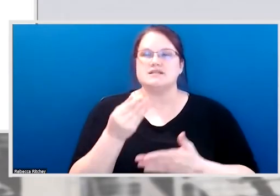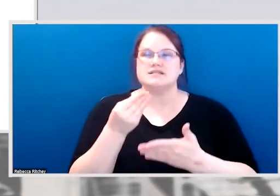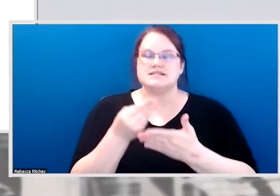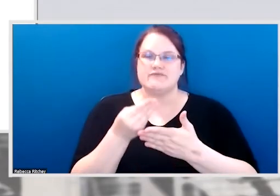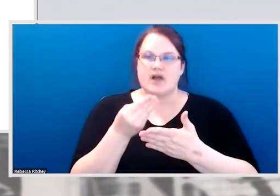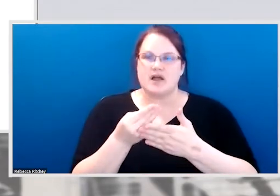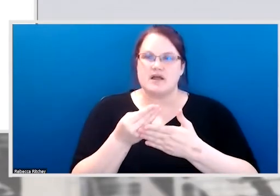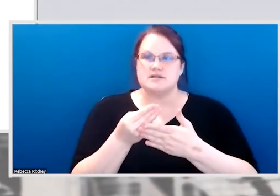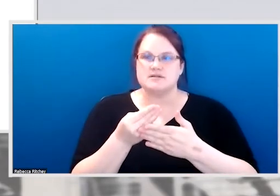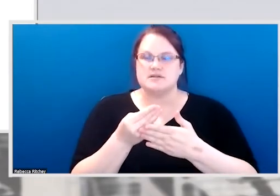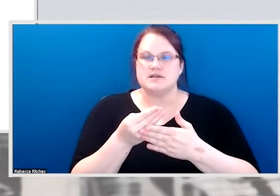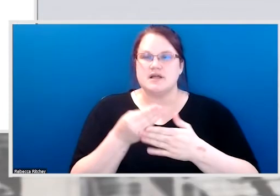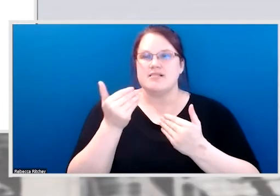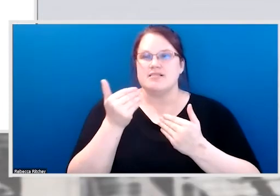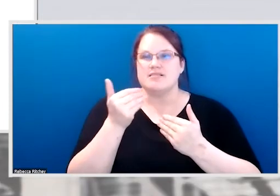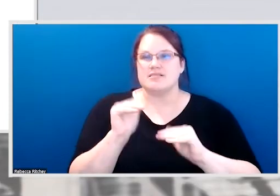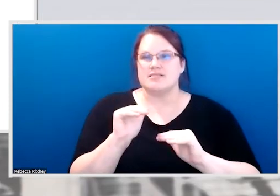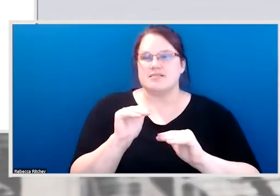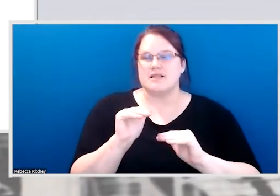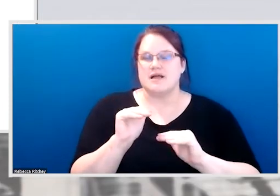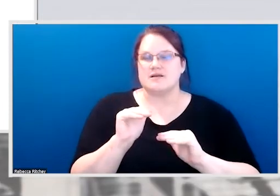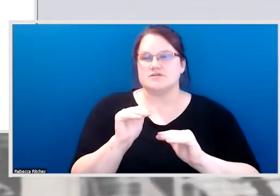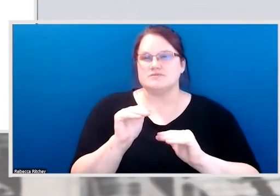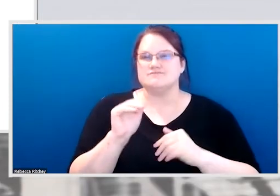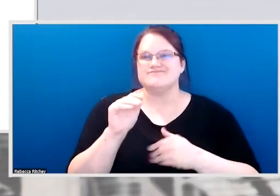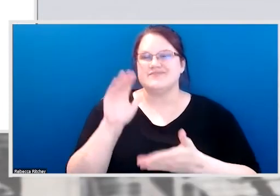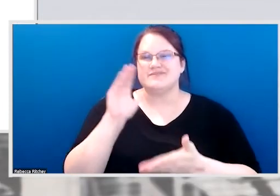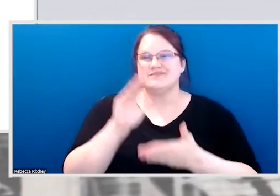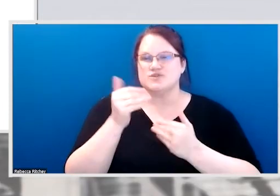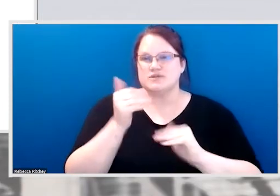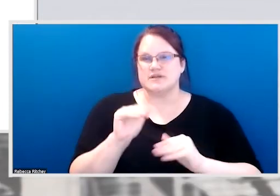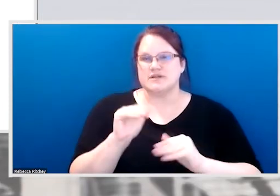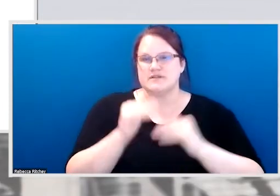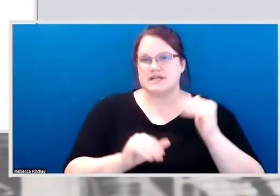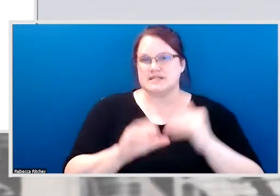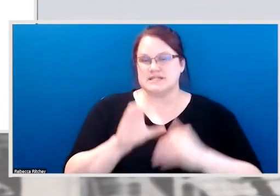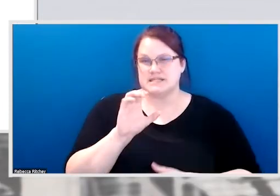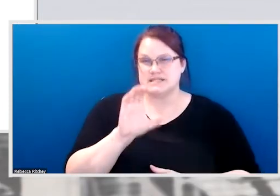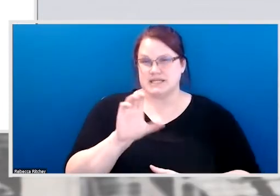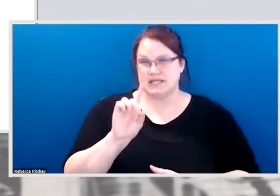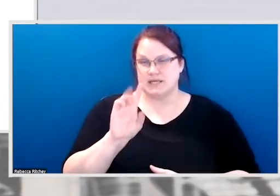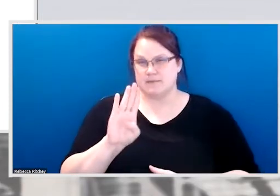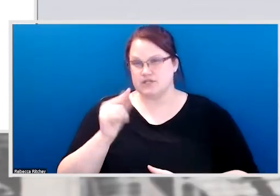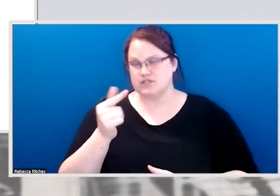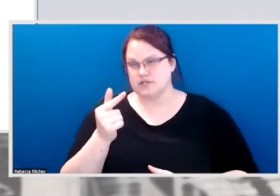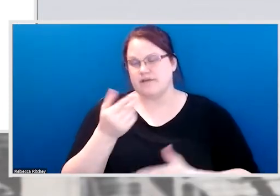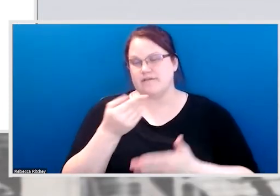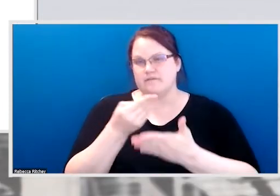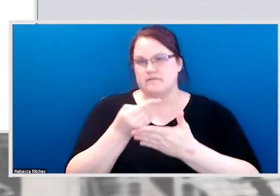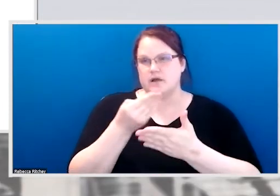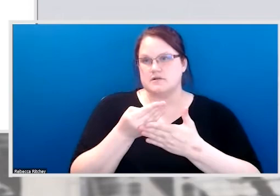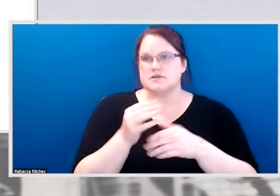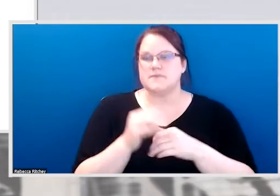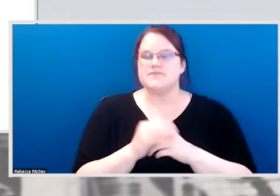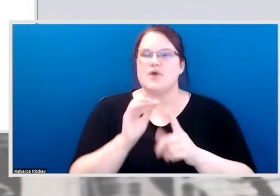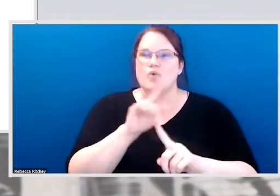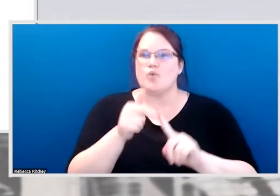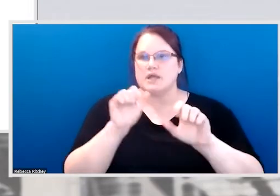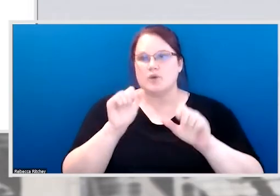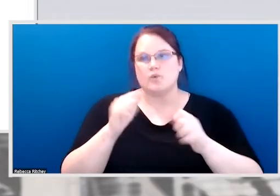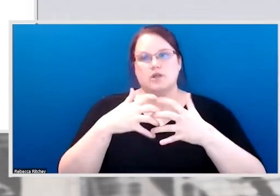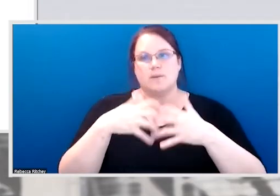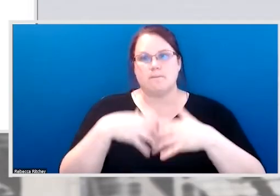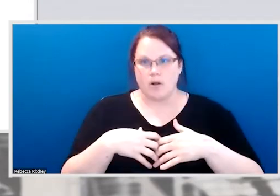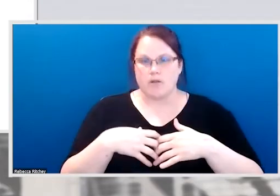they have less restrictions than CDBG capital funds. So a lot of questions we get are around when can we demolish?